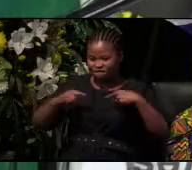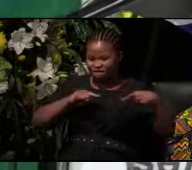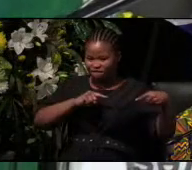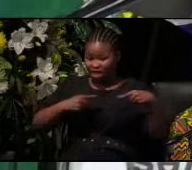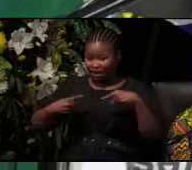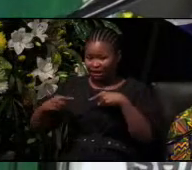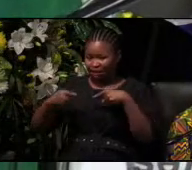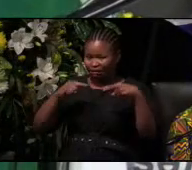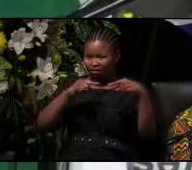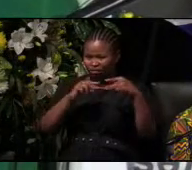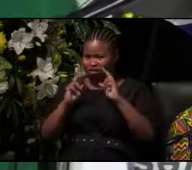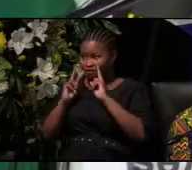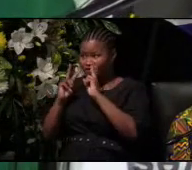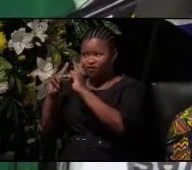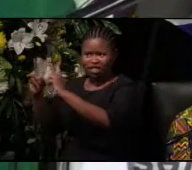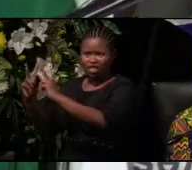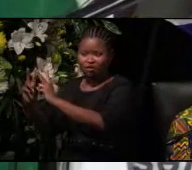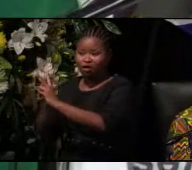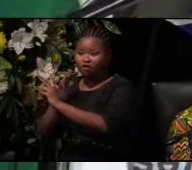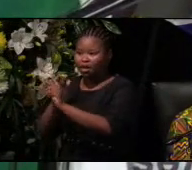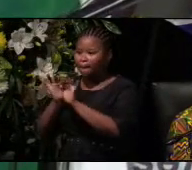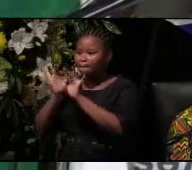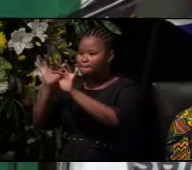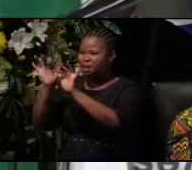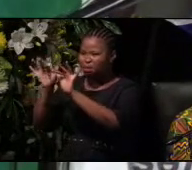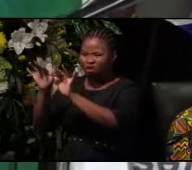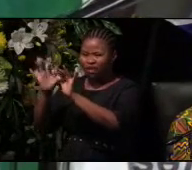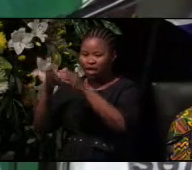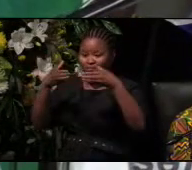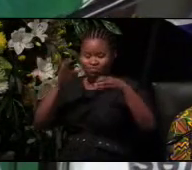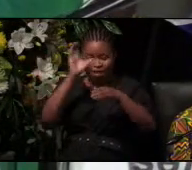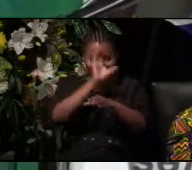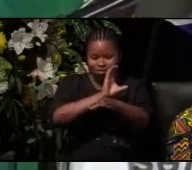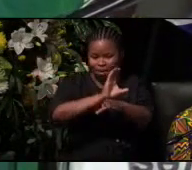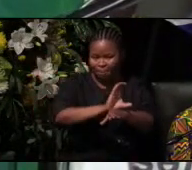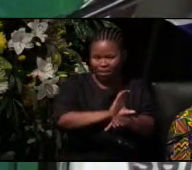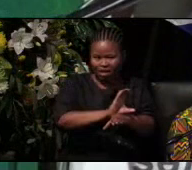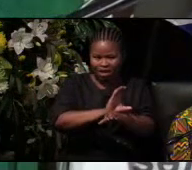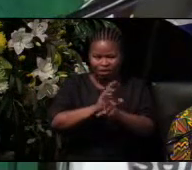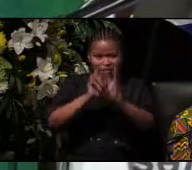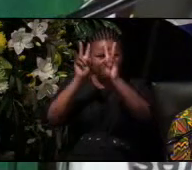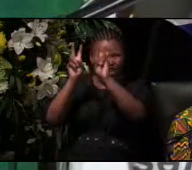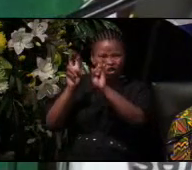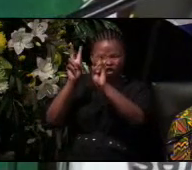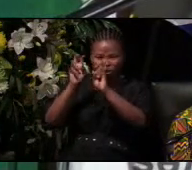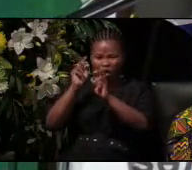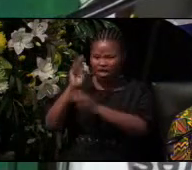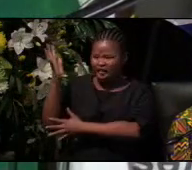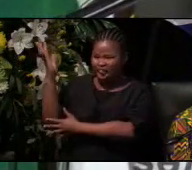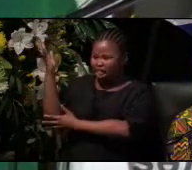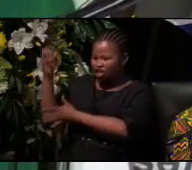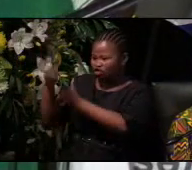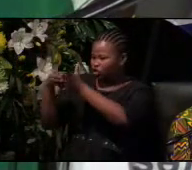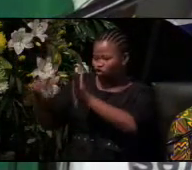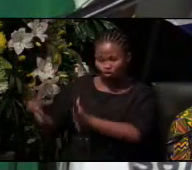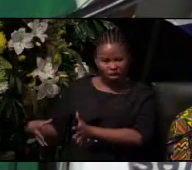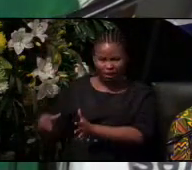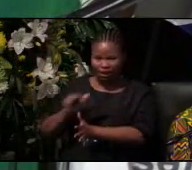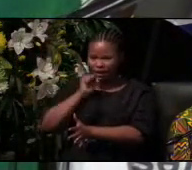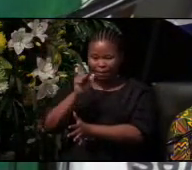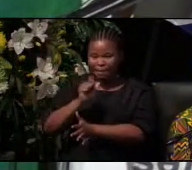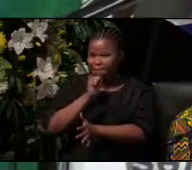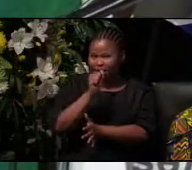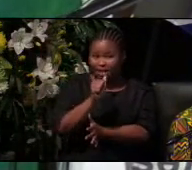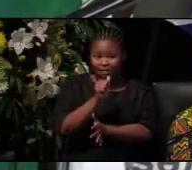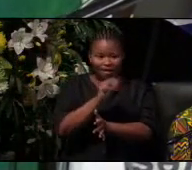was visited on people on campus it didn't matter whether you're a lecturer or a student but